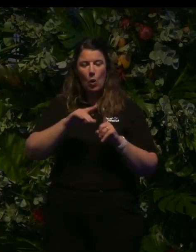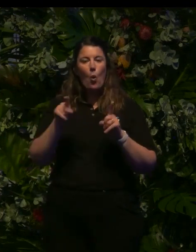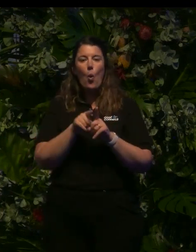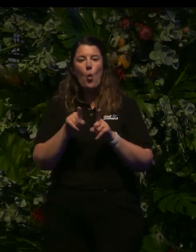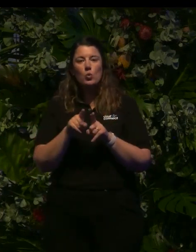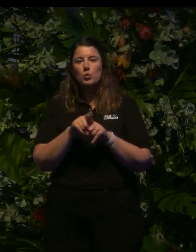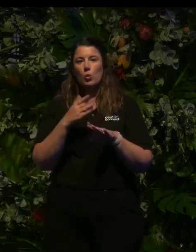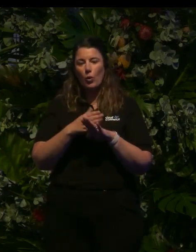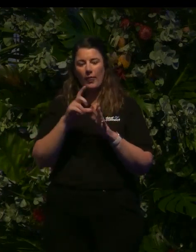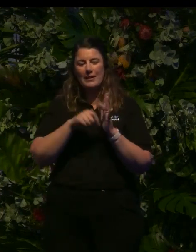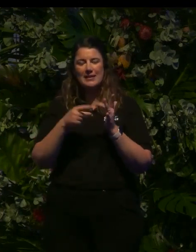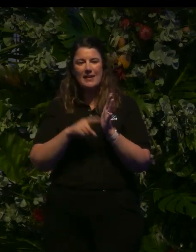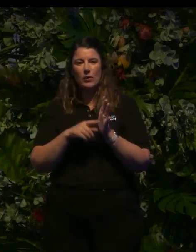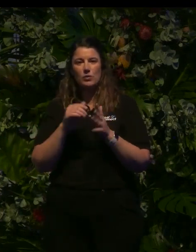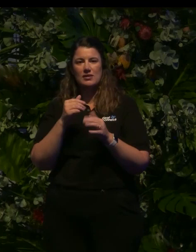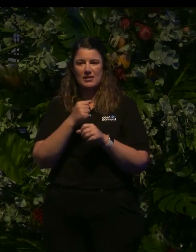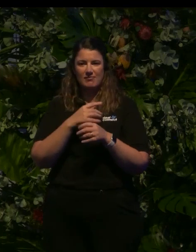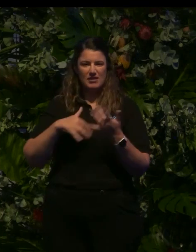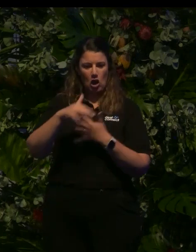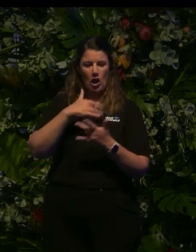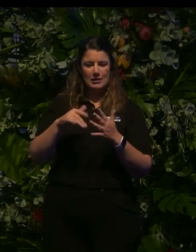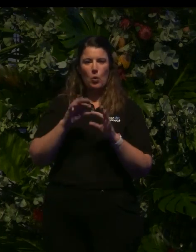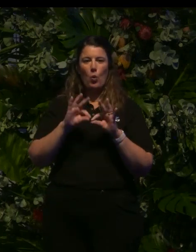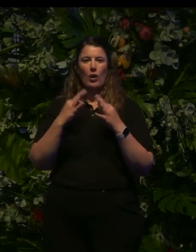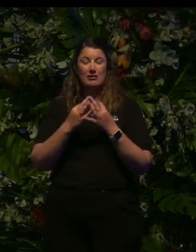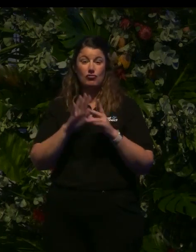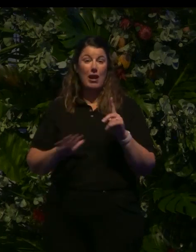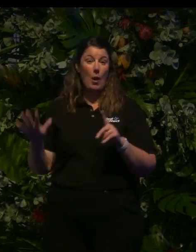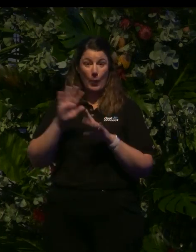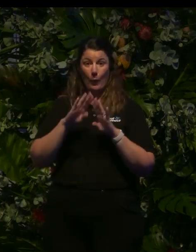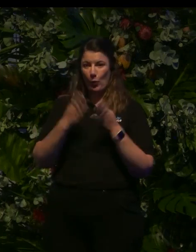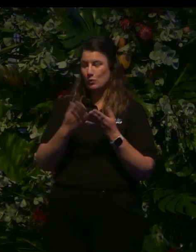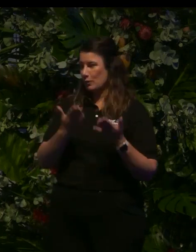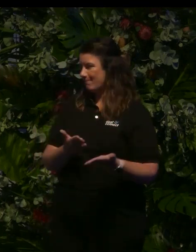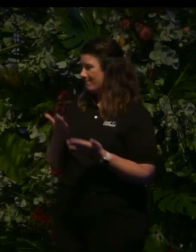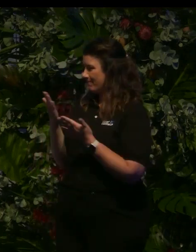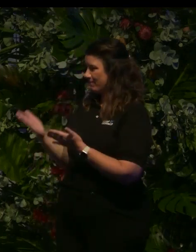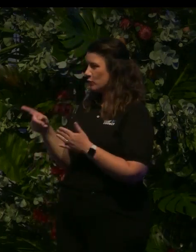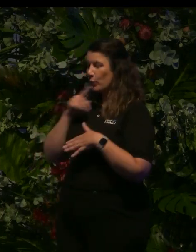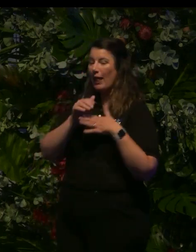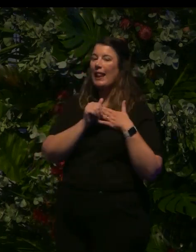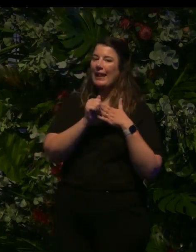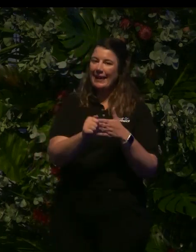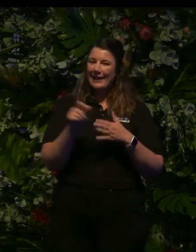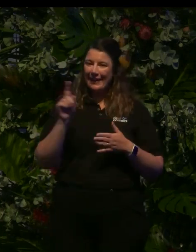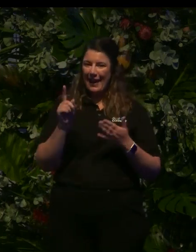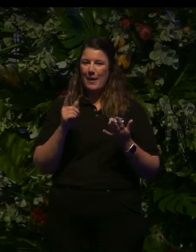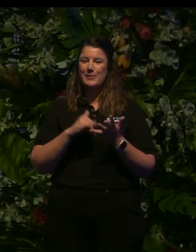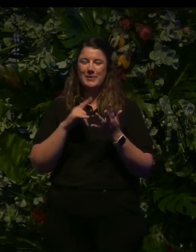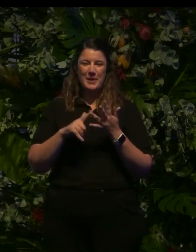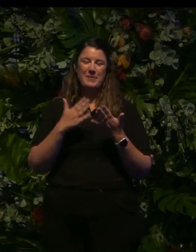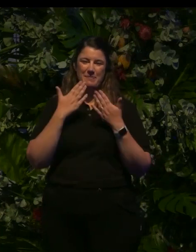worked with civil society organizations around the world. So I leave you in her very capable hands. So please